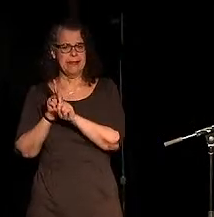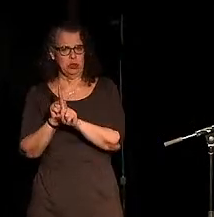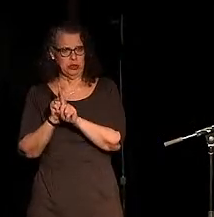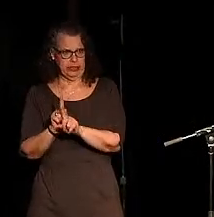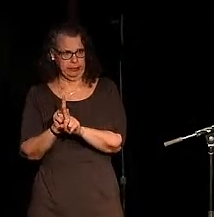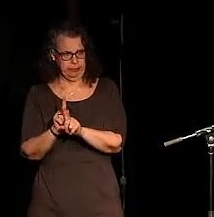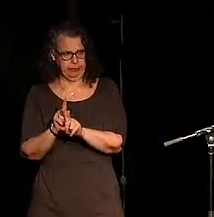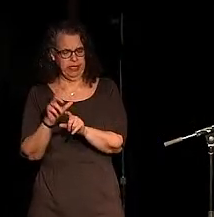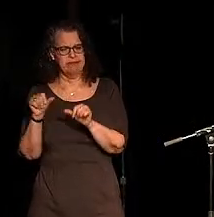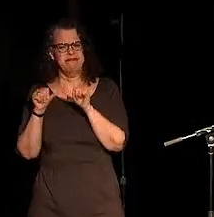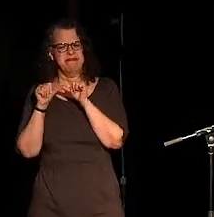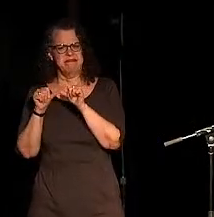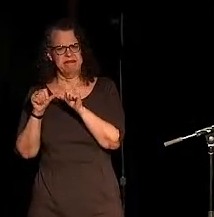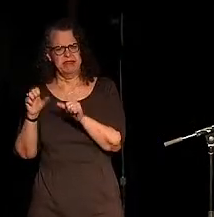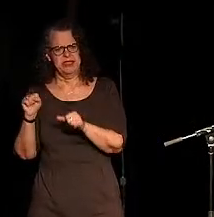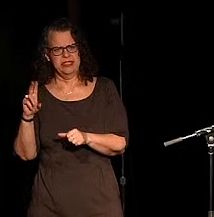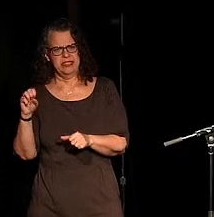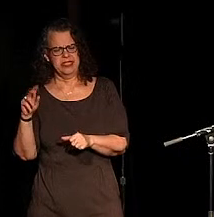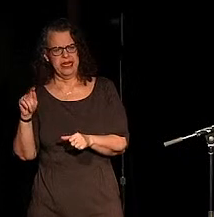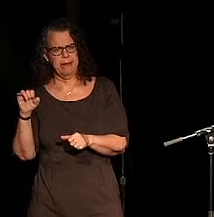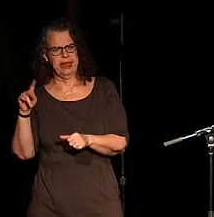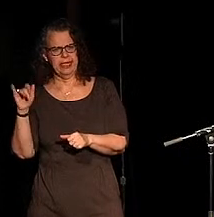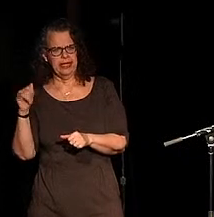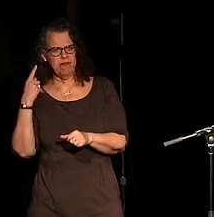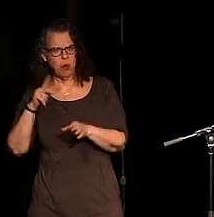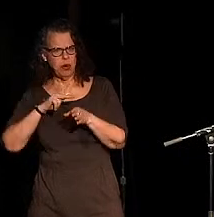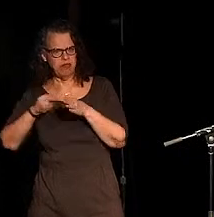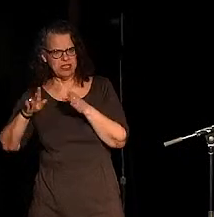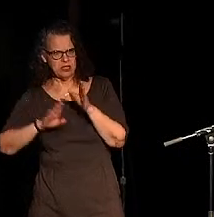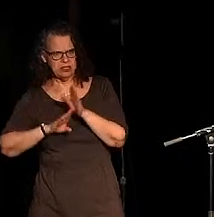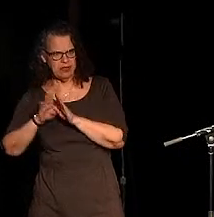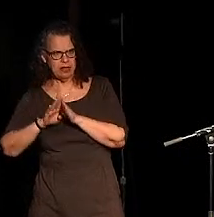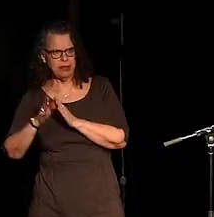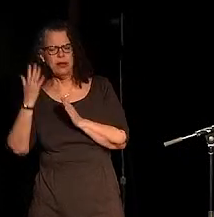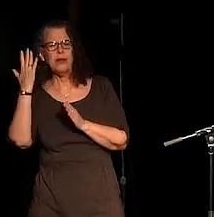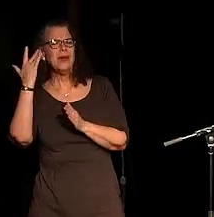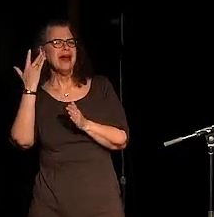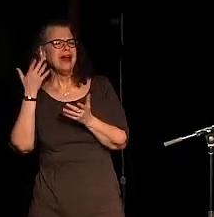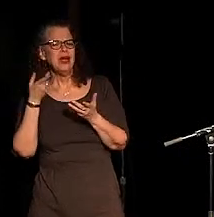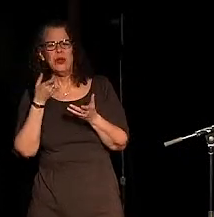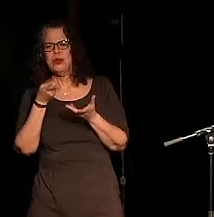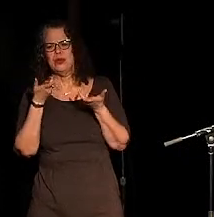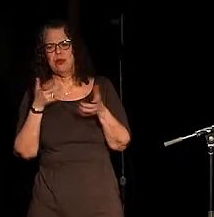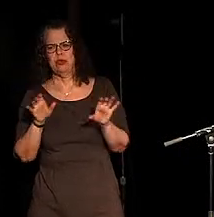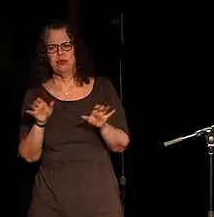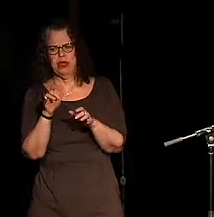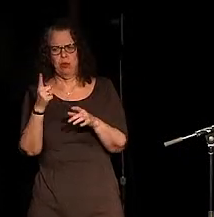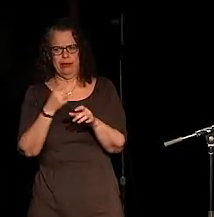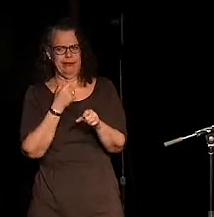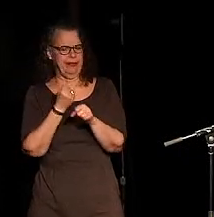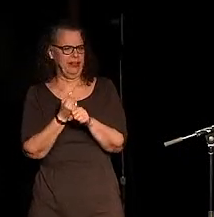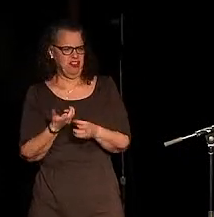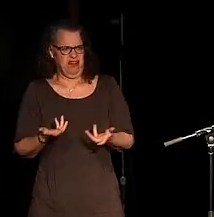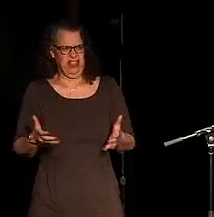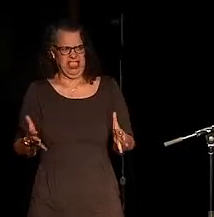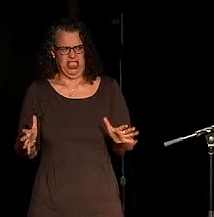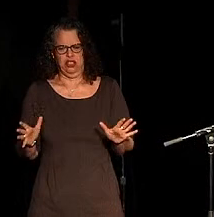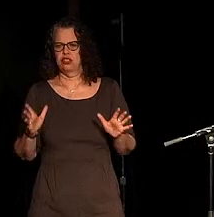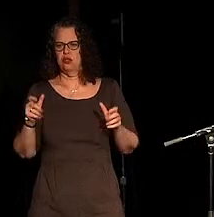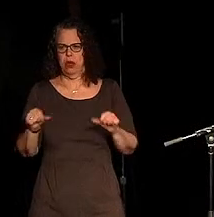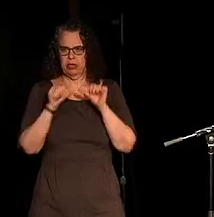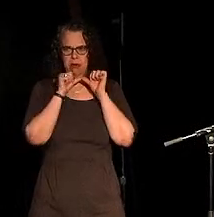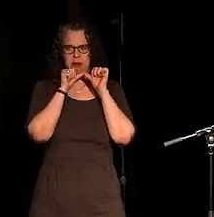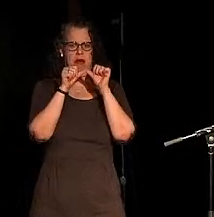mentorship, sustainability of professional development, because you just don't want to do it for a year, you want this to be